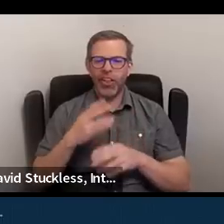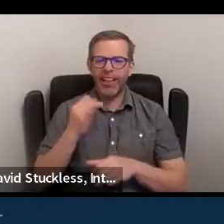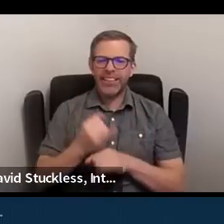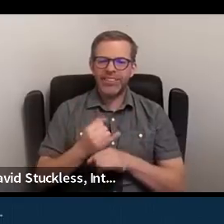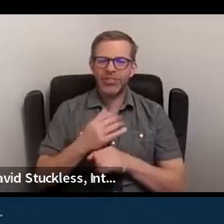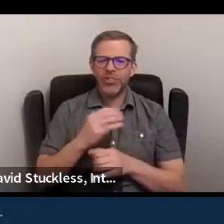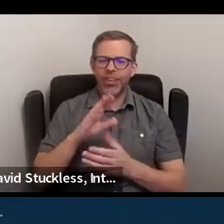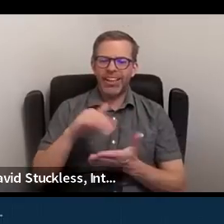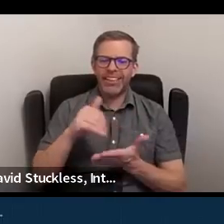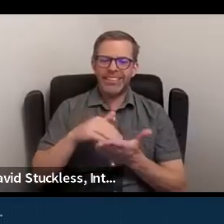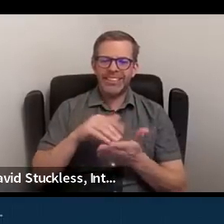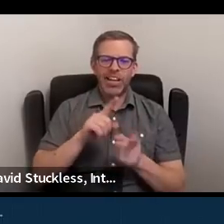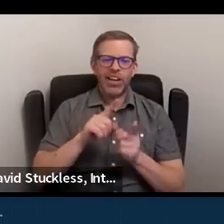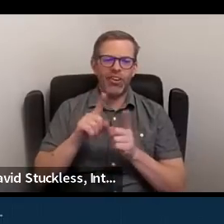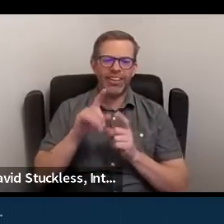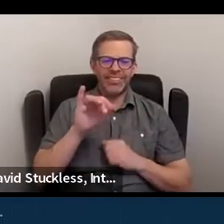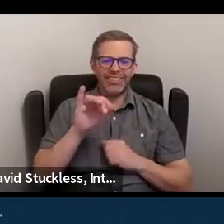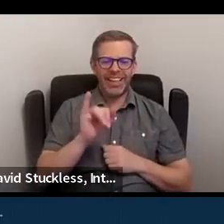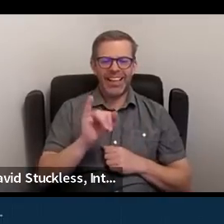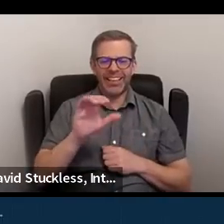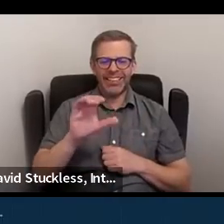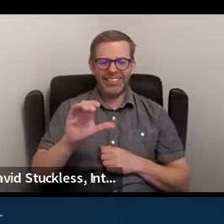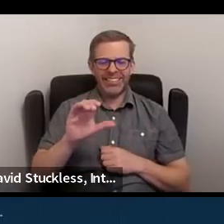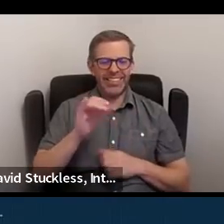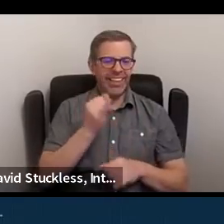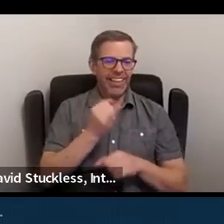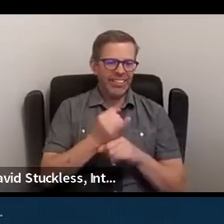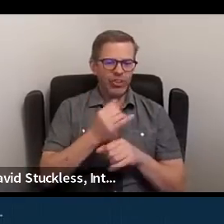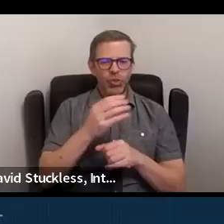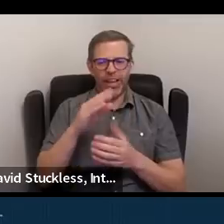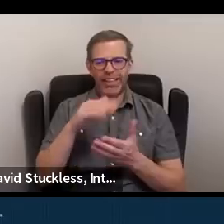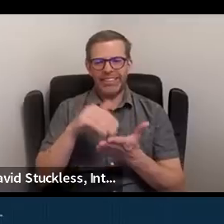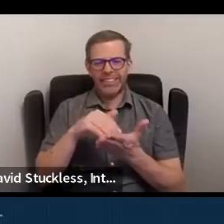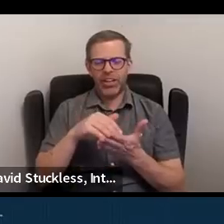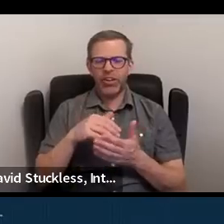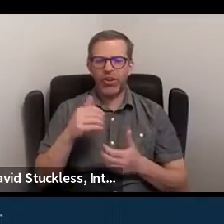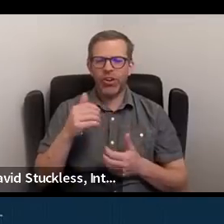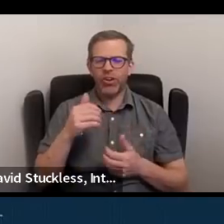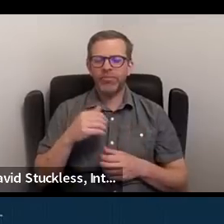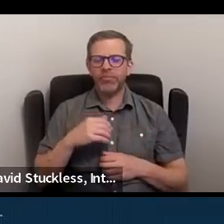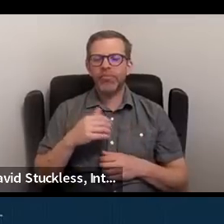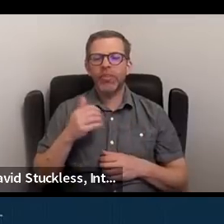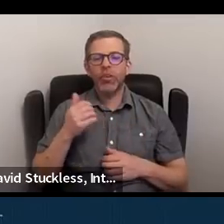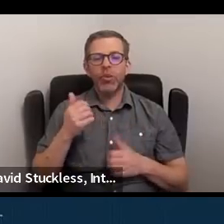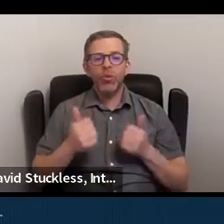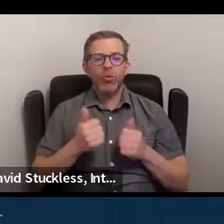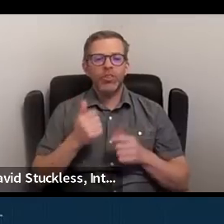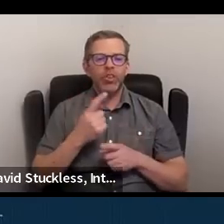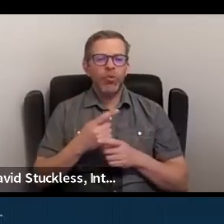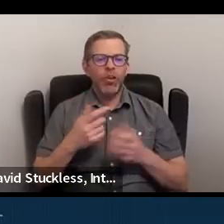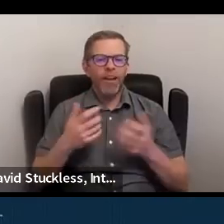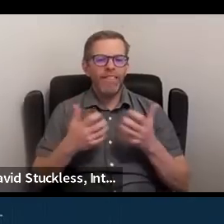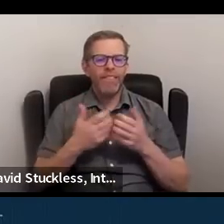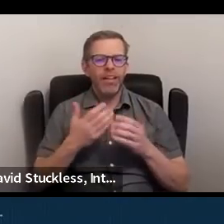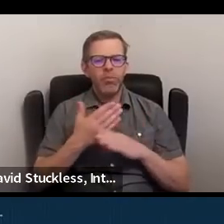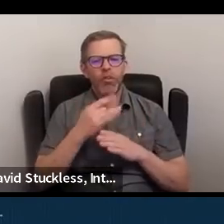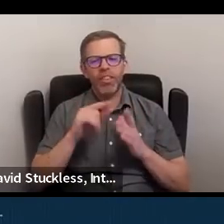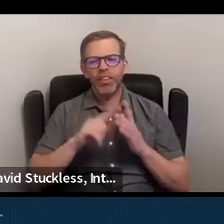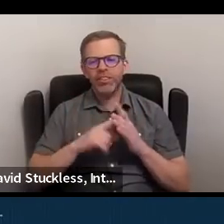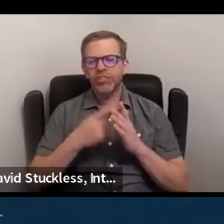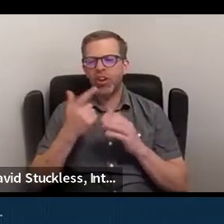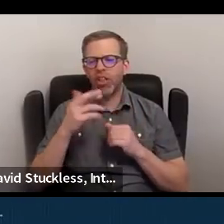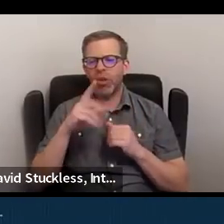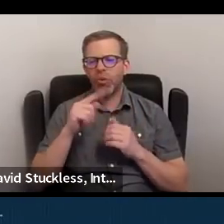and center as IC quite often, which is the right fit before they even start the grant writing